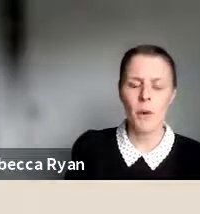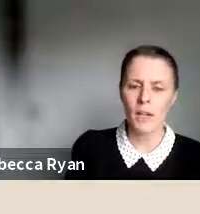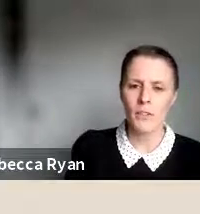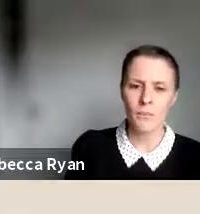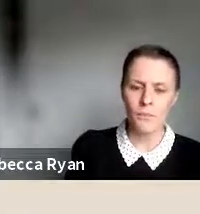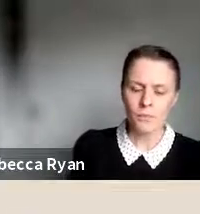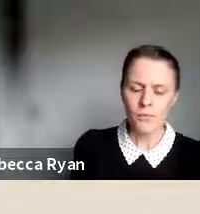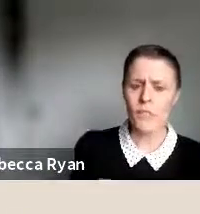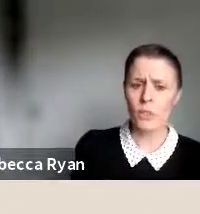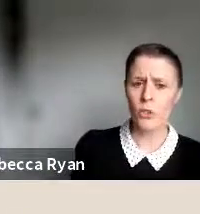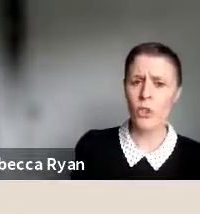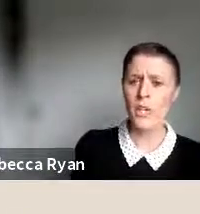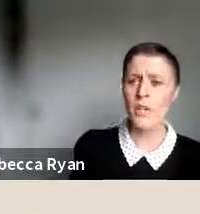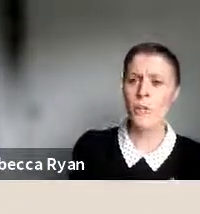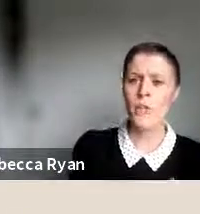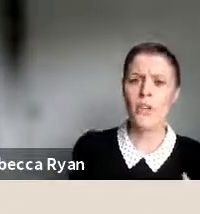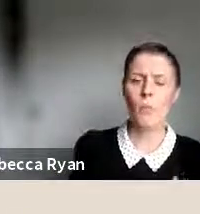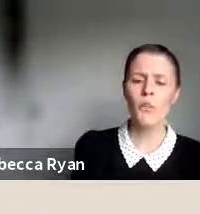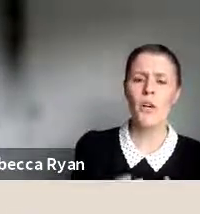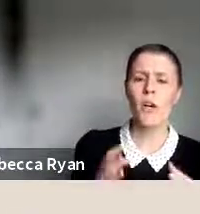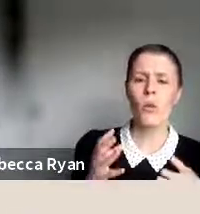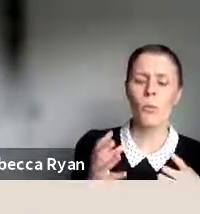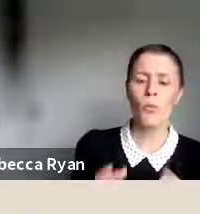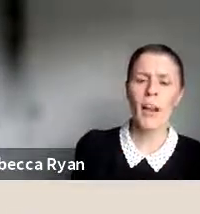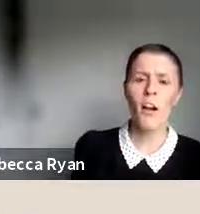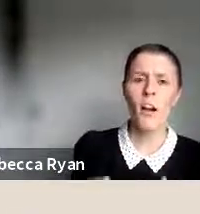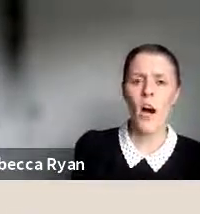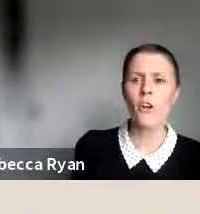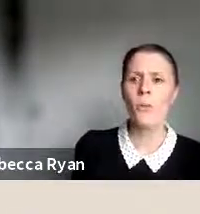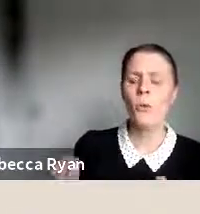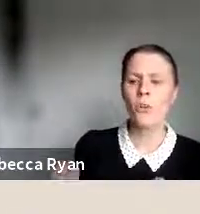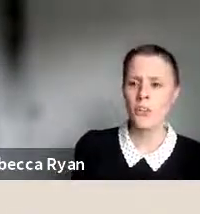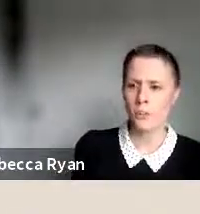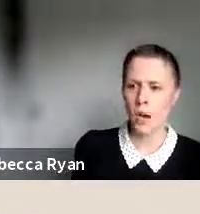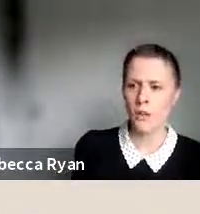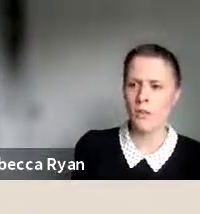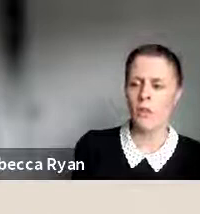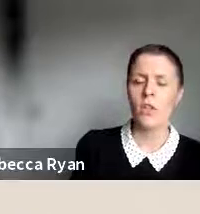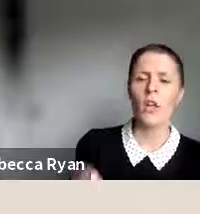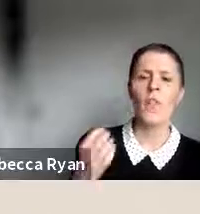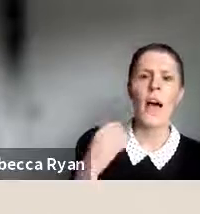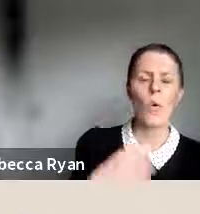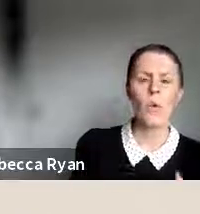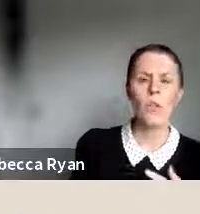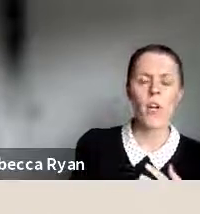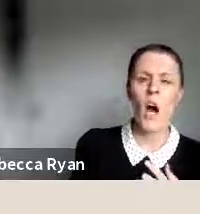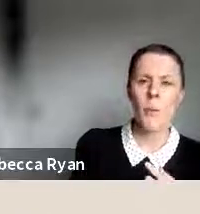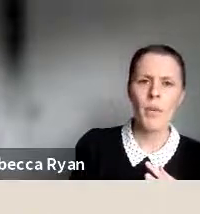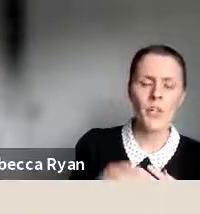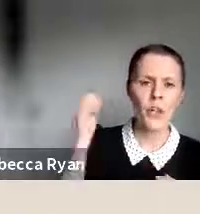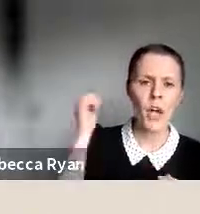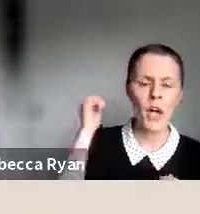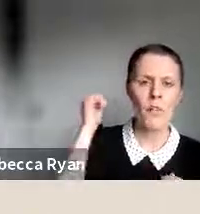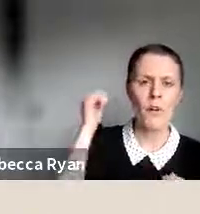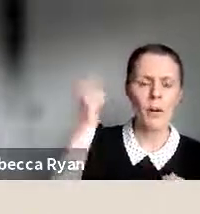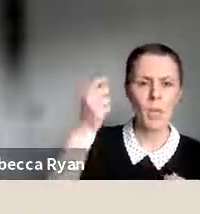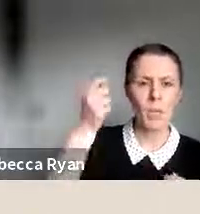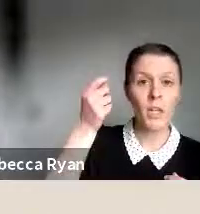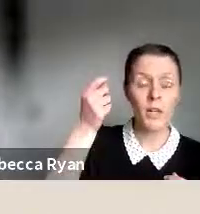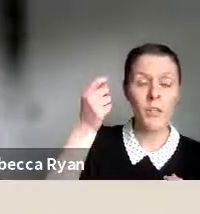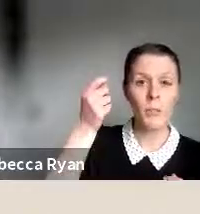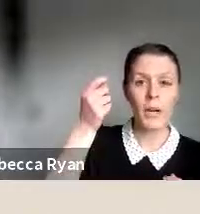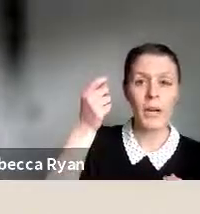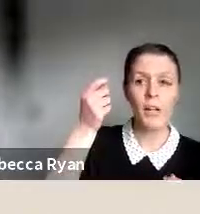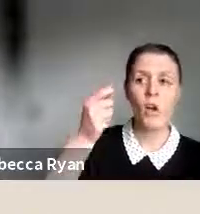there was a pause. So looking into it, there was a rare autoimmune response that was a combination of a